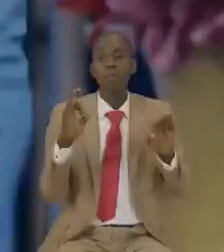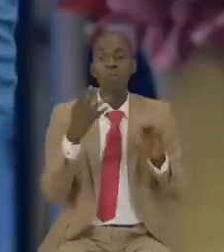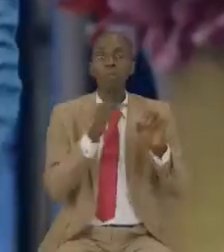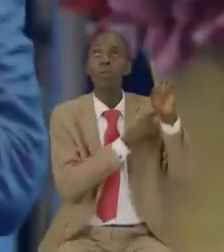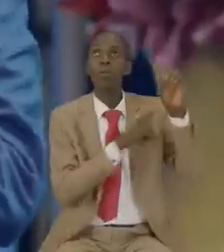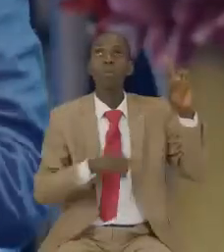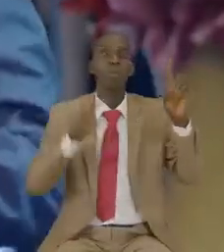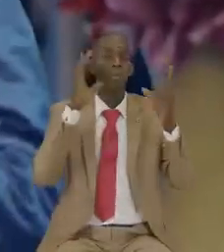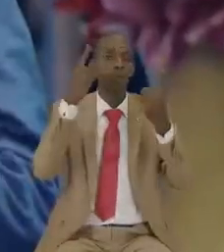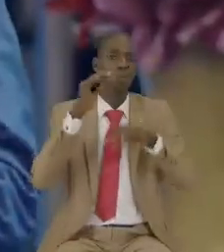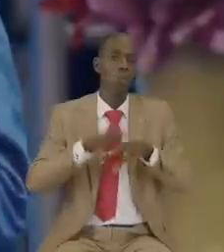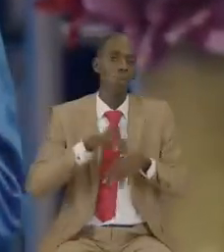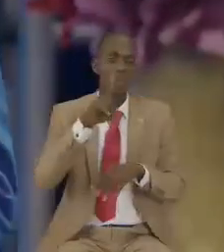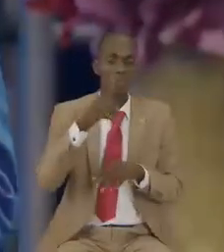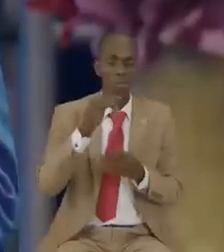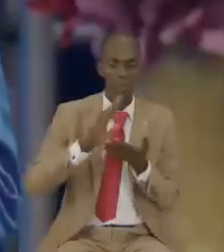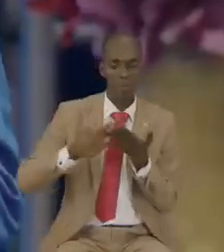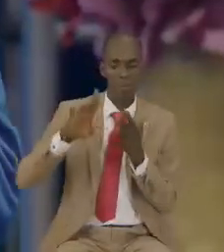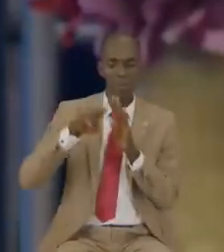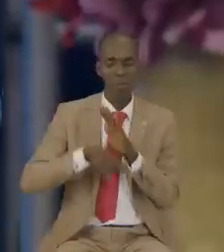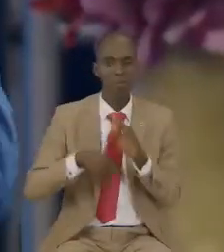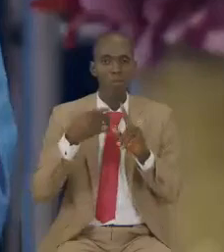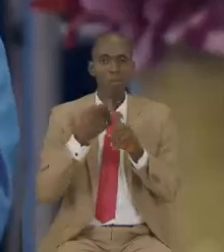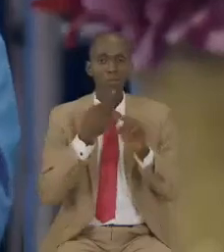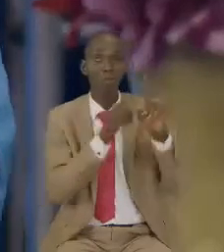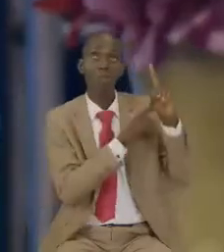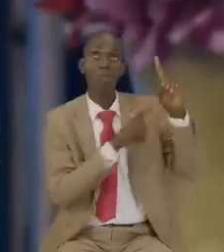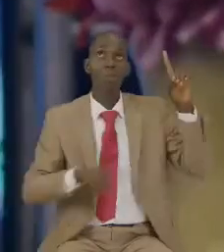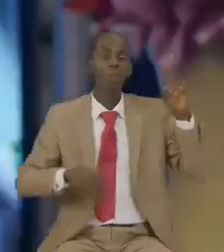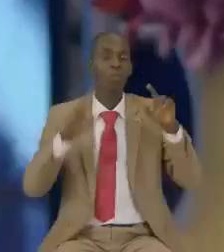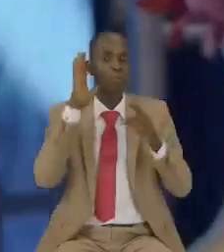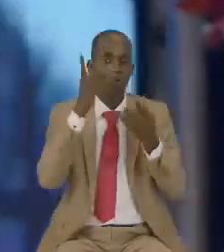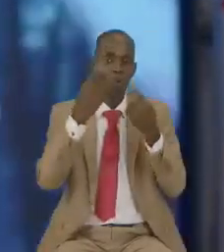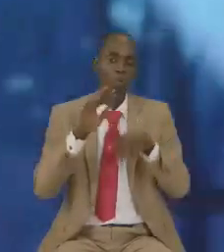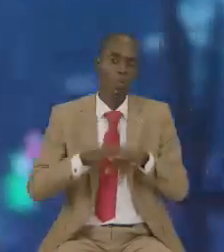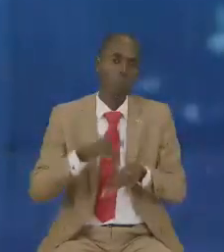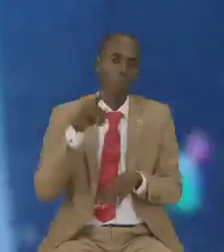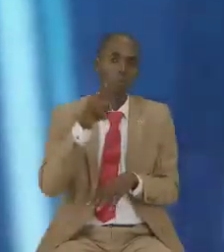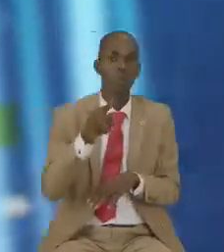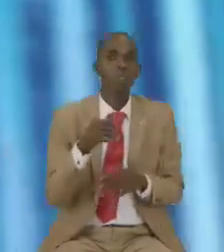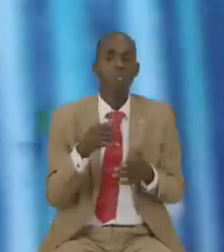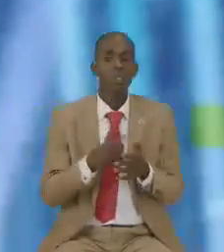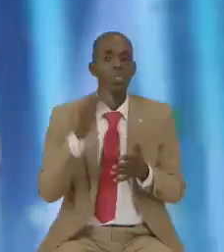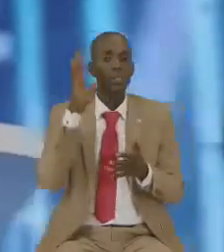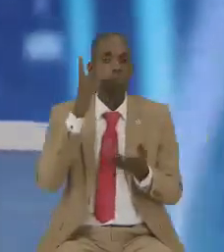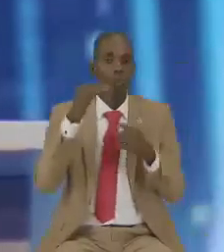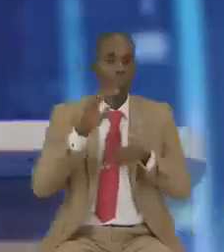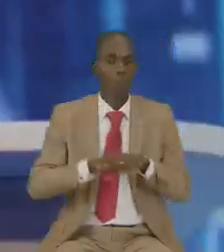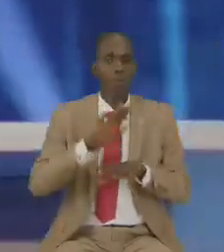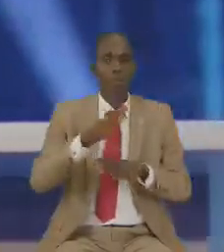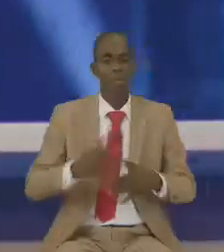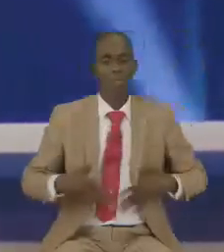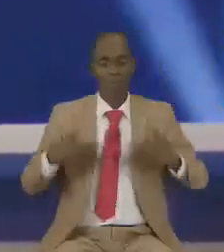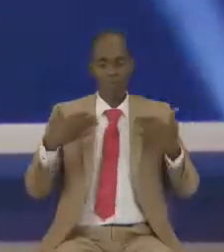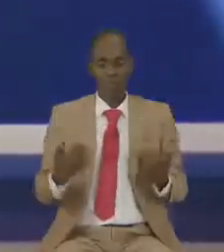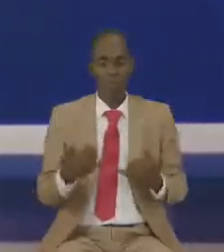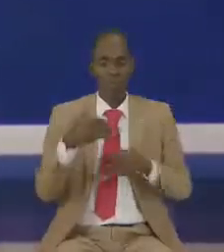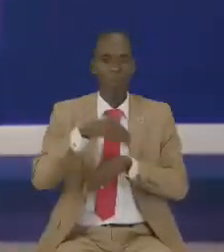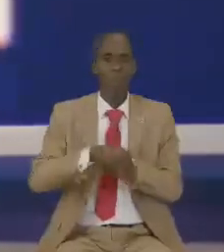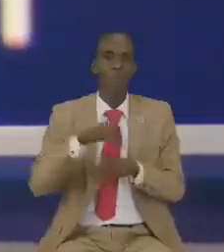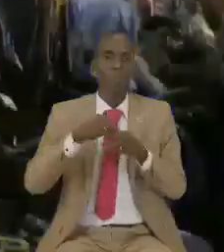will come. The forgiveness from the Lord, it will come. It will come upon your life tonight